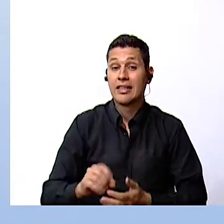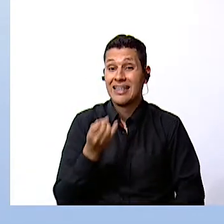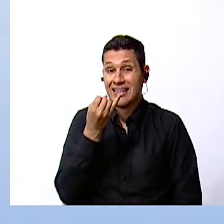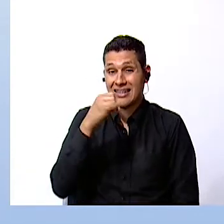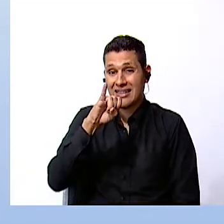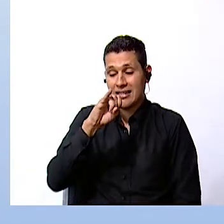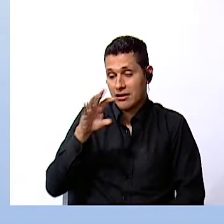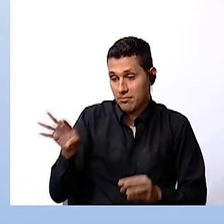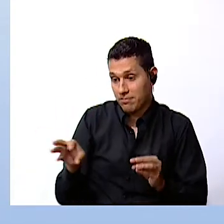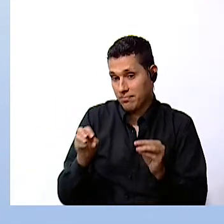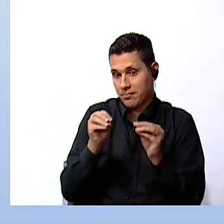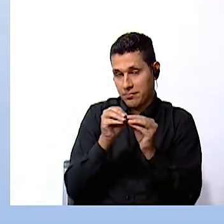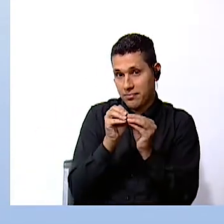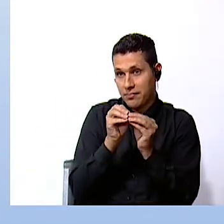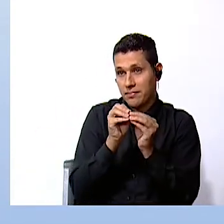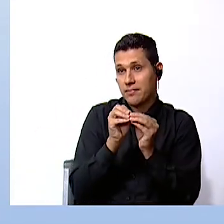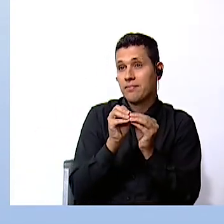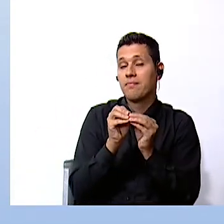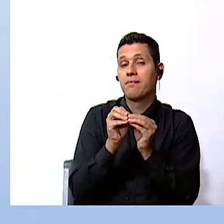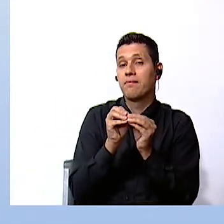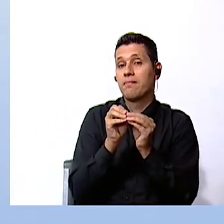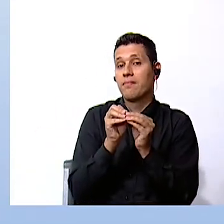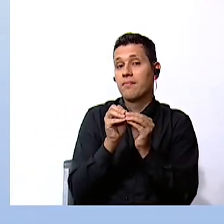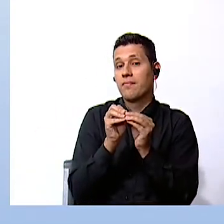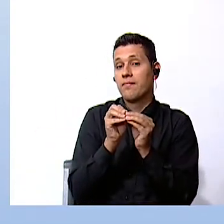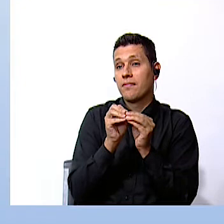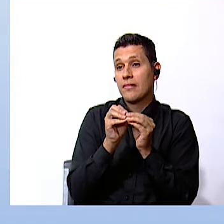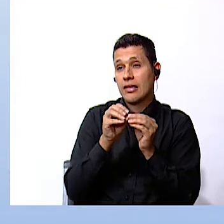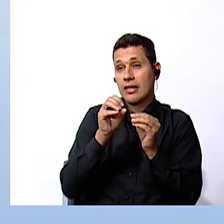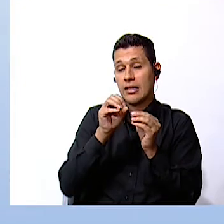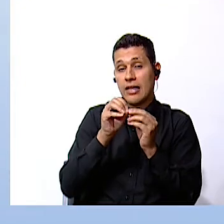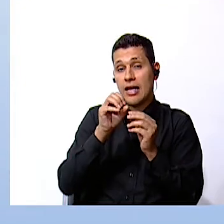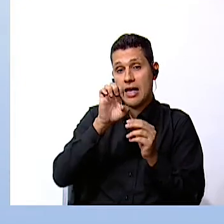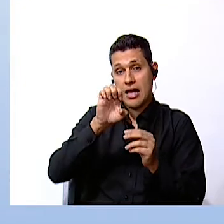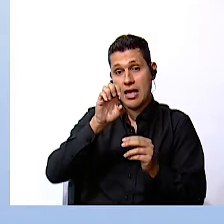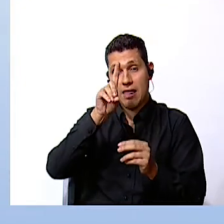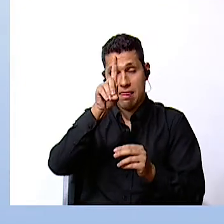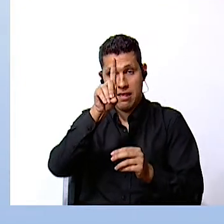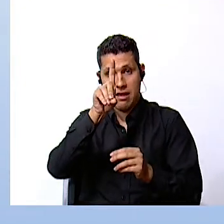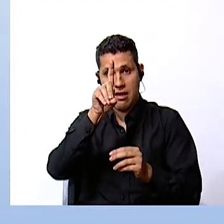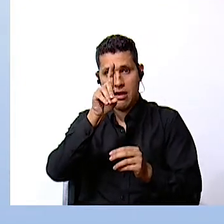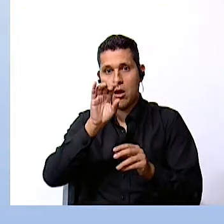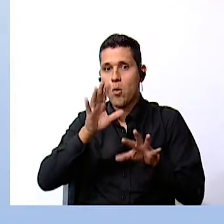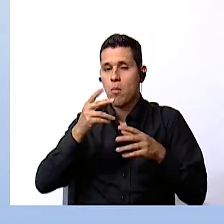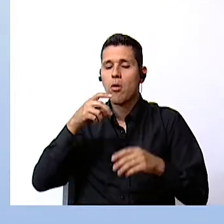ED final sound, they will go like this. Walked,